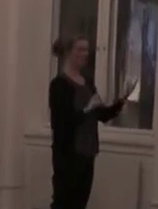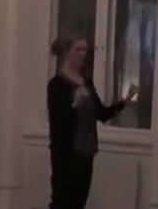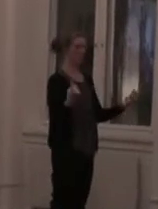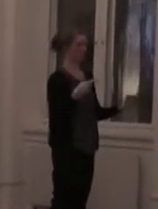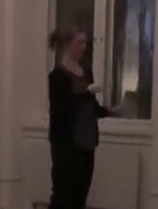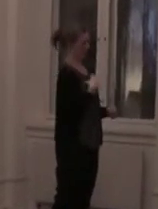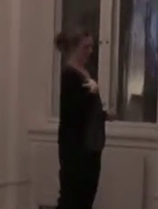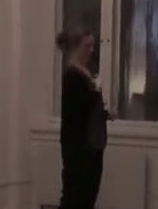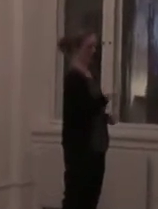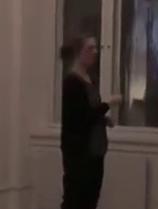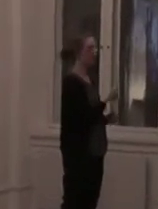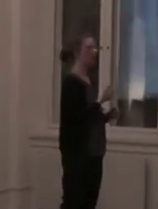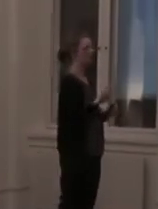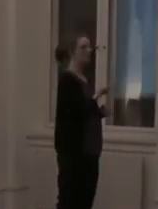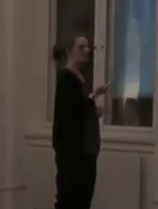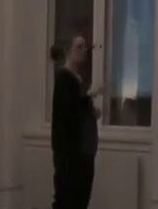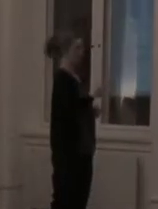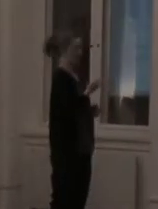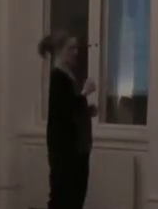example.